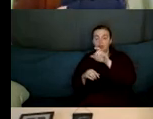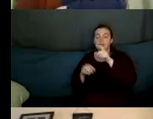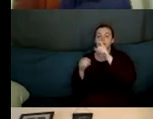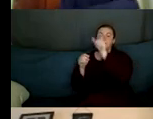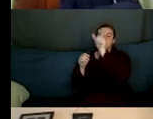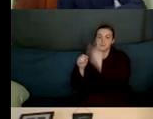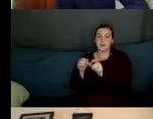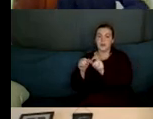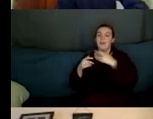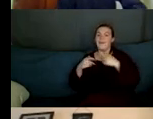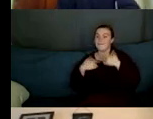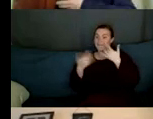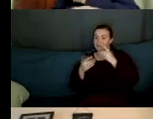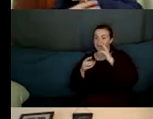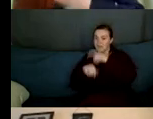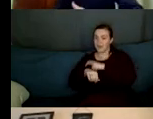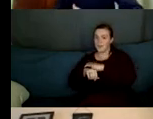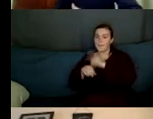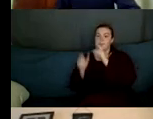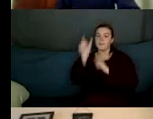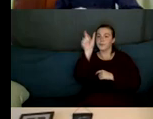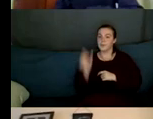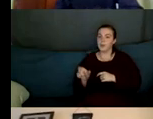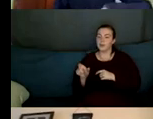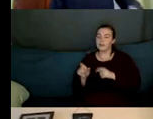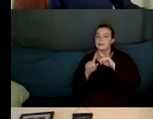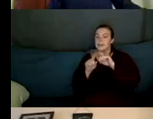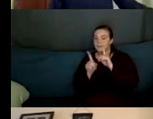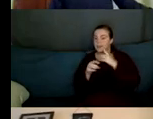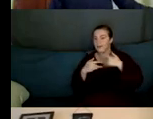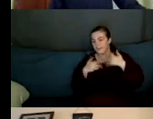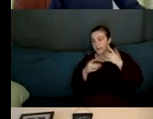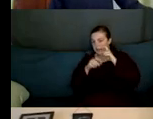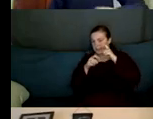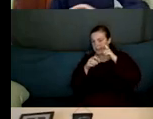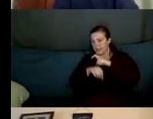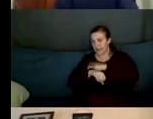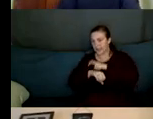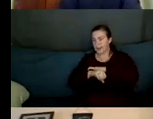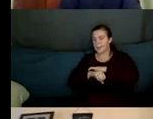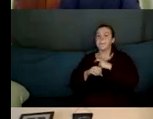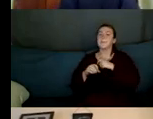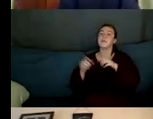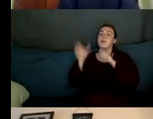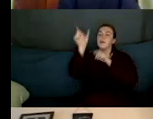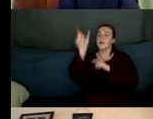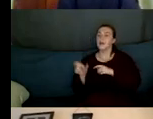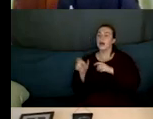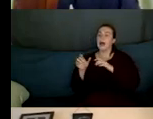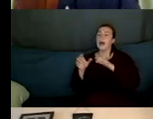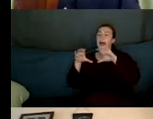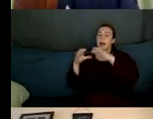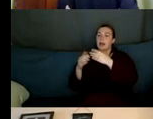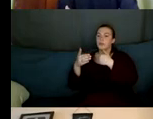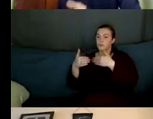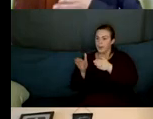When I was thinking about this, breakout rooms didn't exist yet. So having that kind of classroom